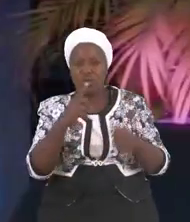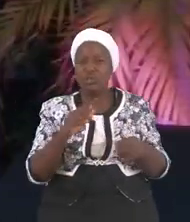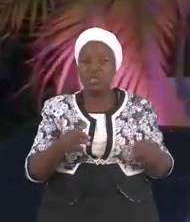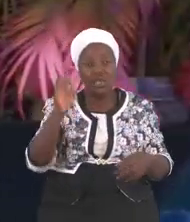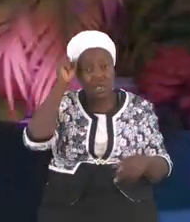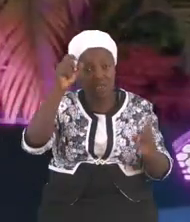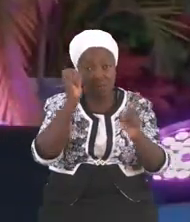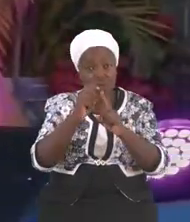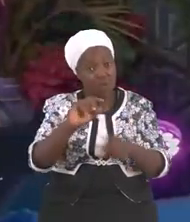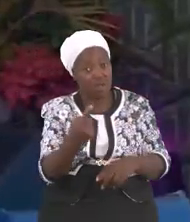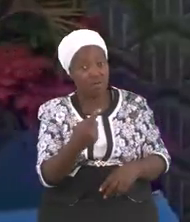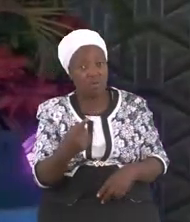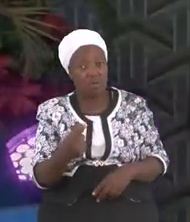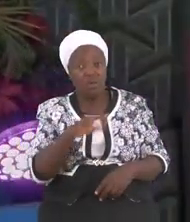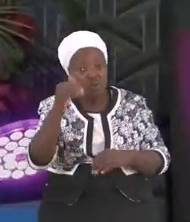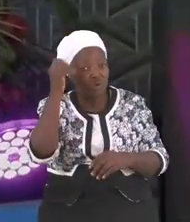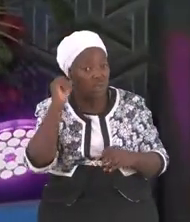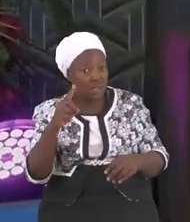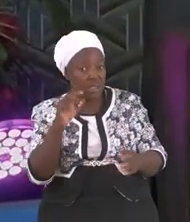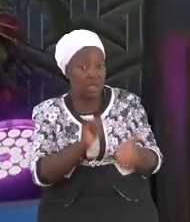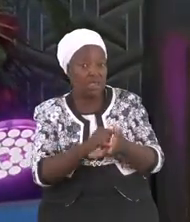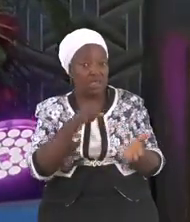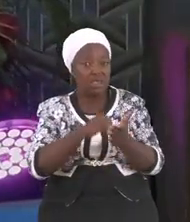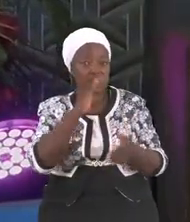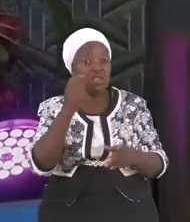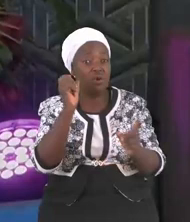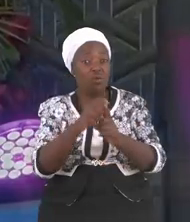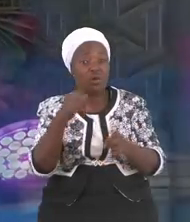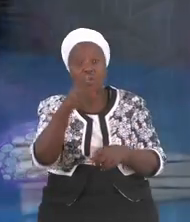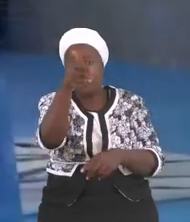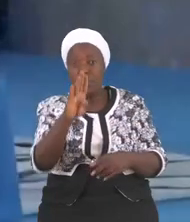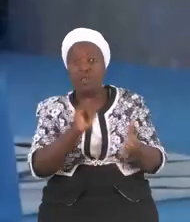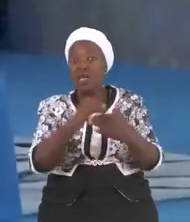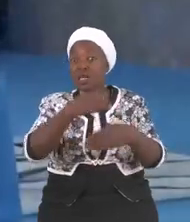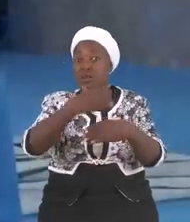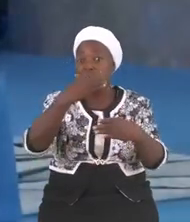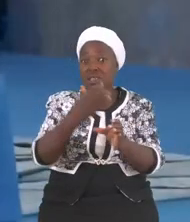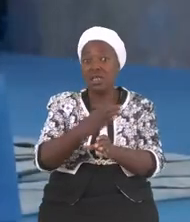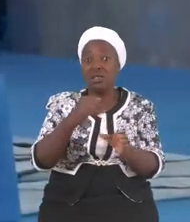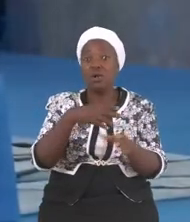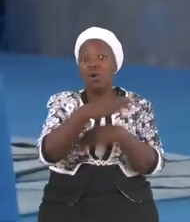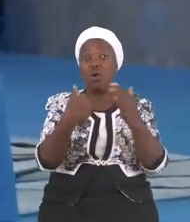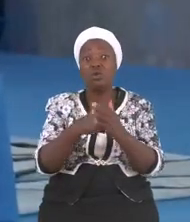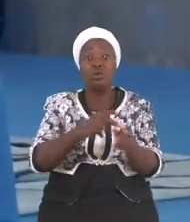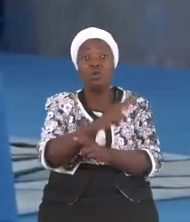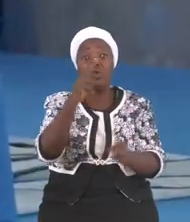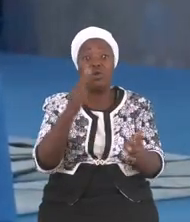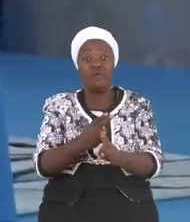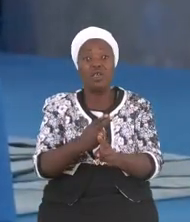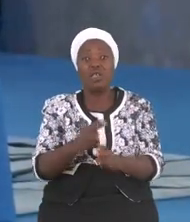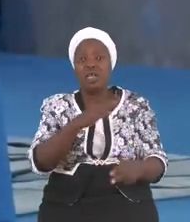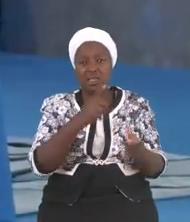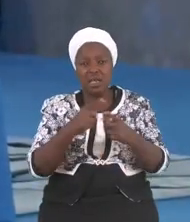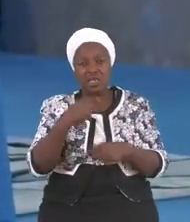you understand? It is the word of God that created the whole universe. He said, let there